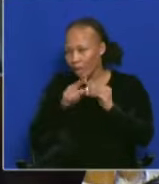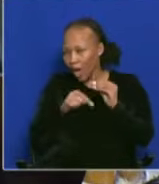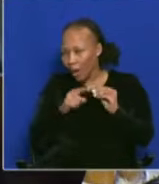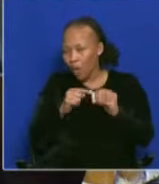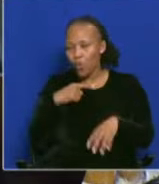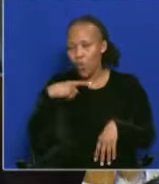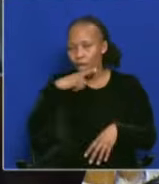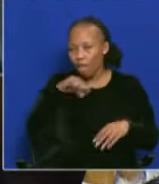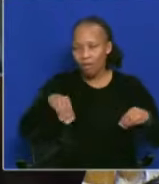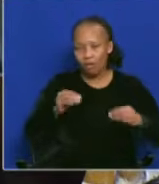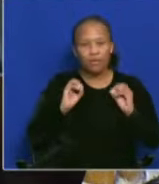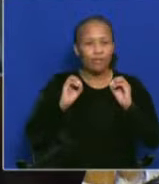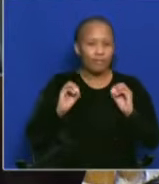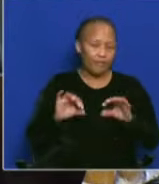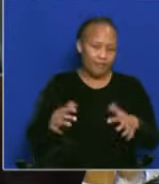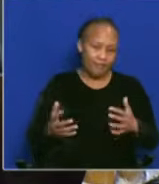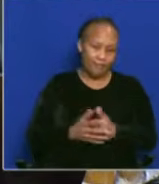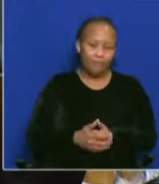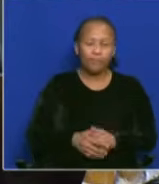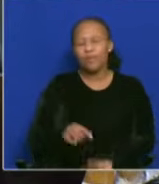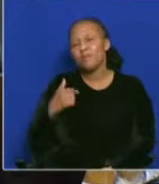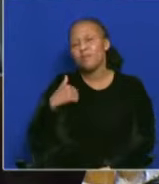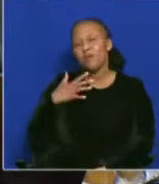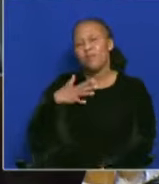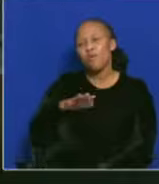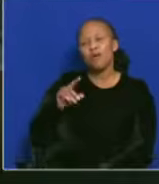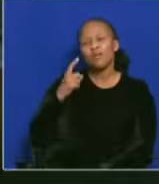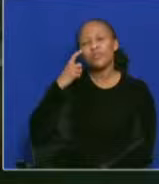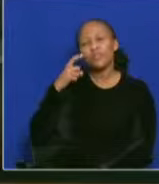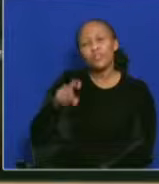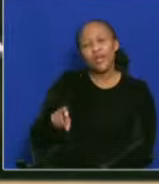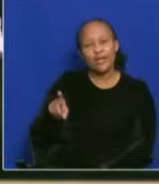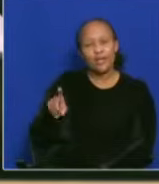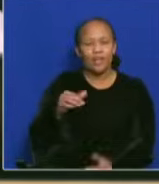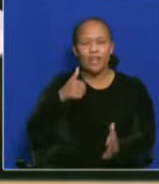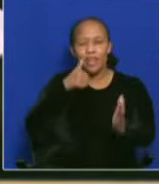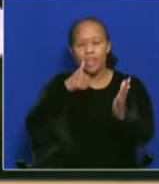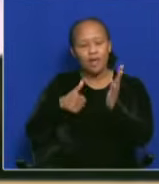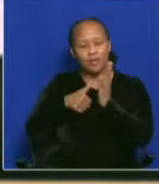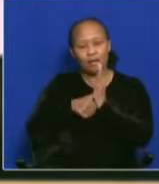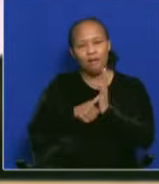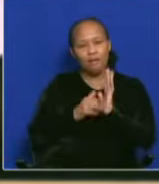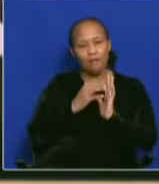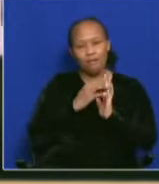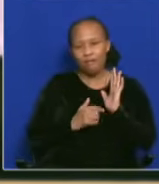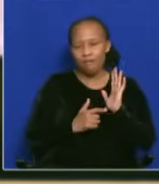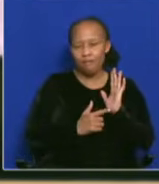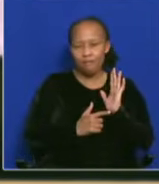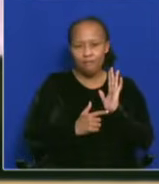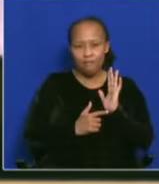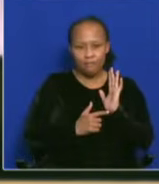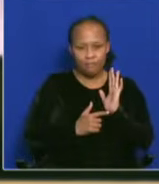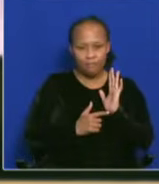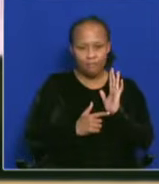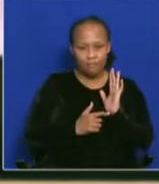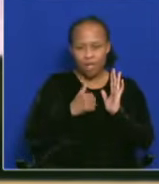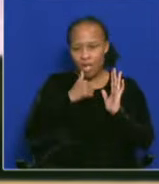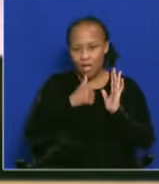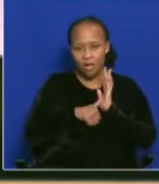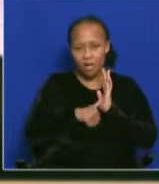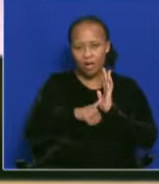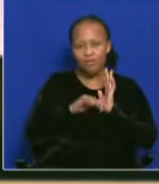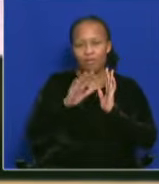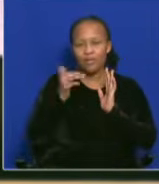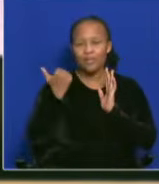check, in that letter, the submission, if you would just